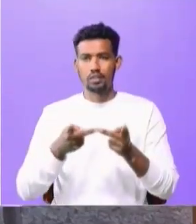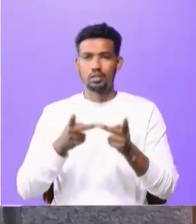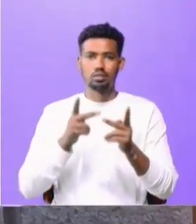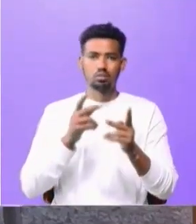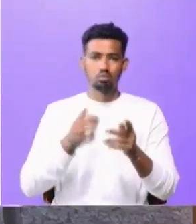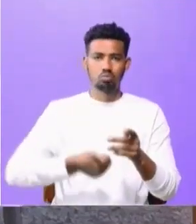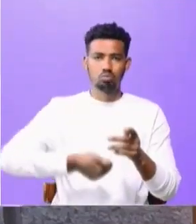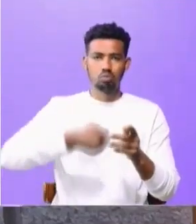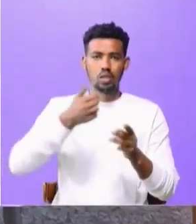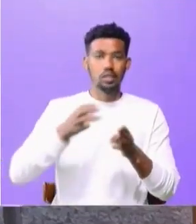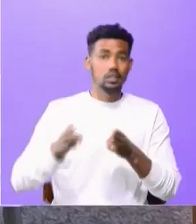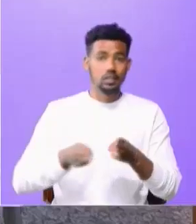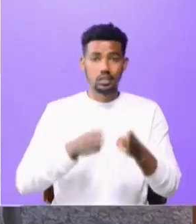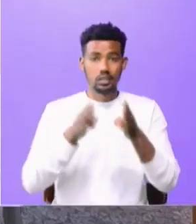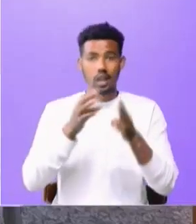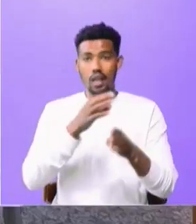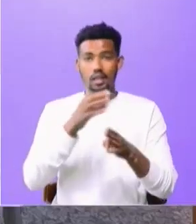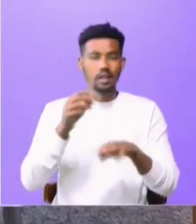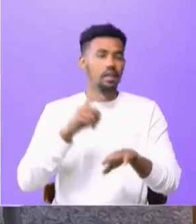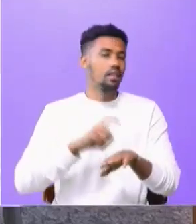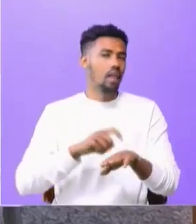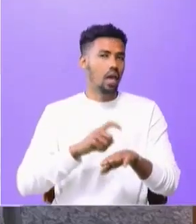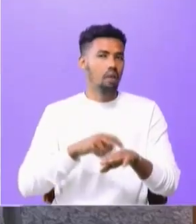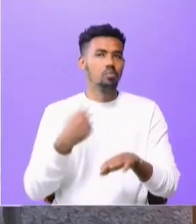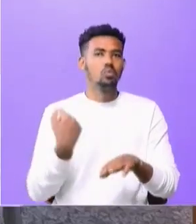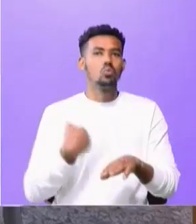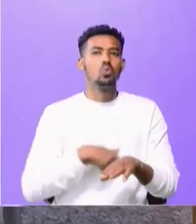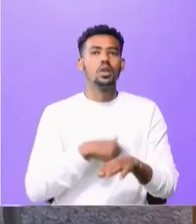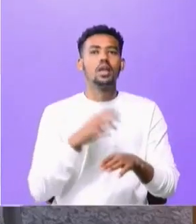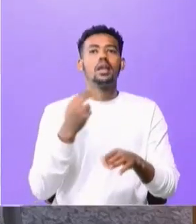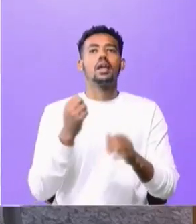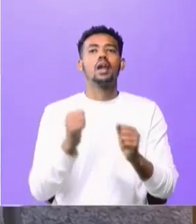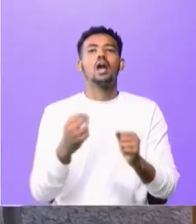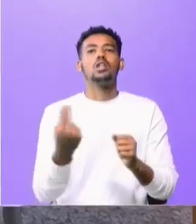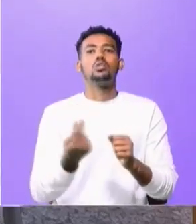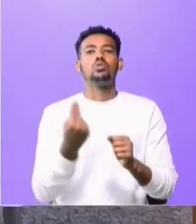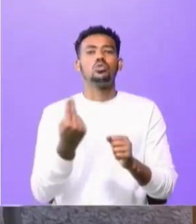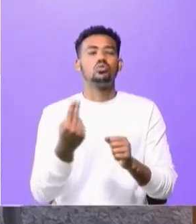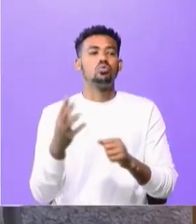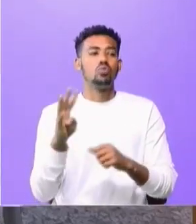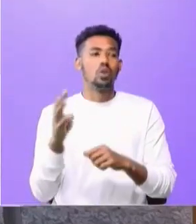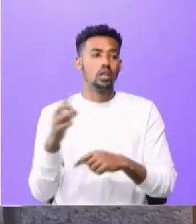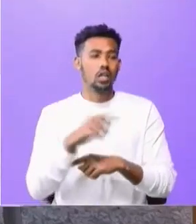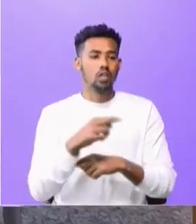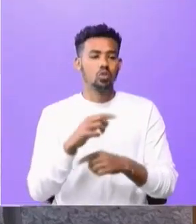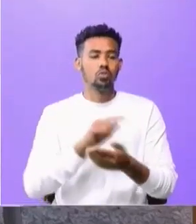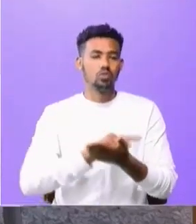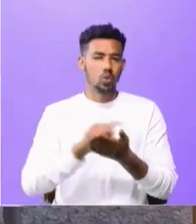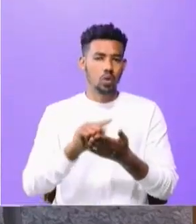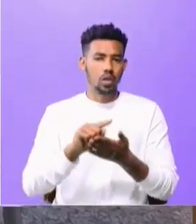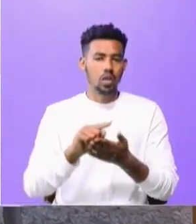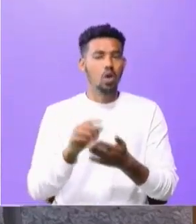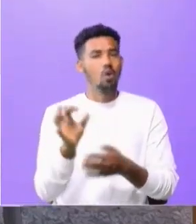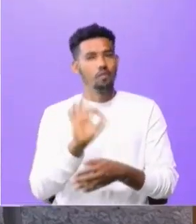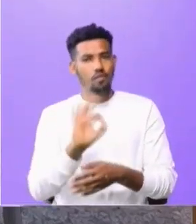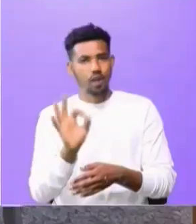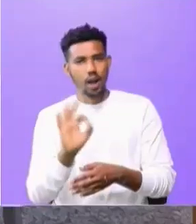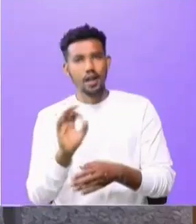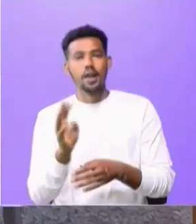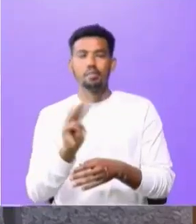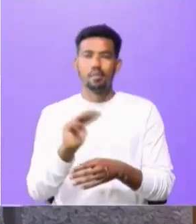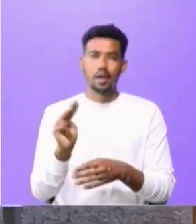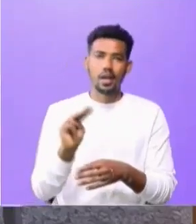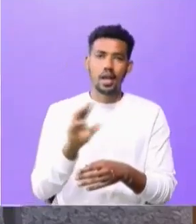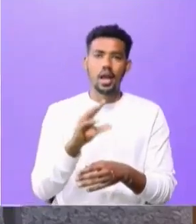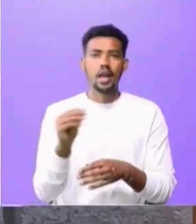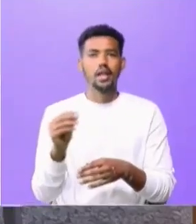street, and also when we come to time, we can use on for days of the week, like on Friday, on Monday,